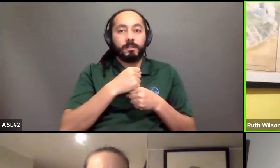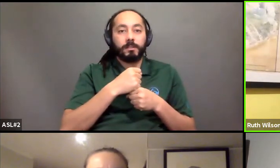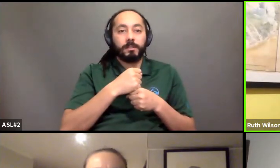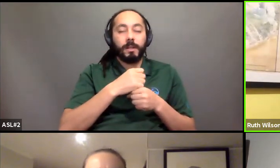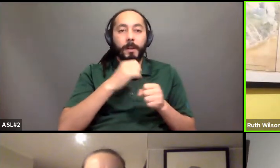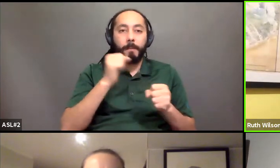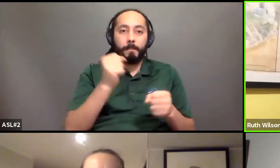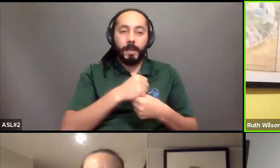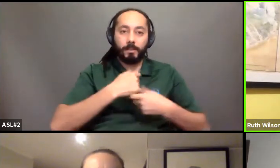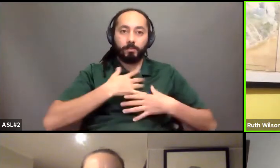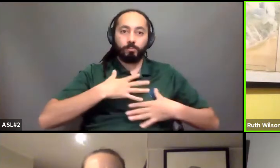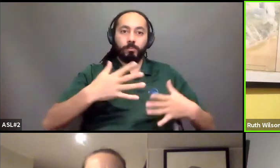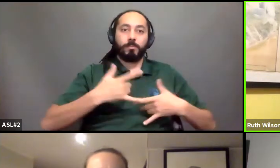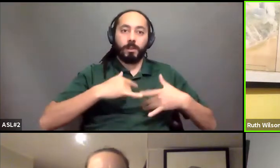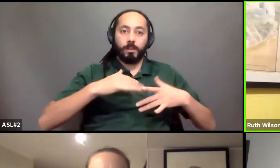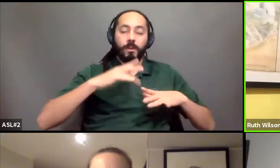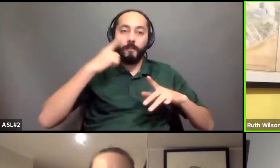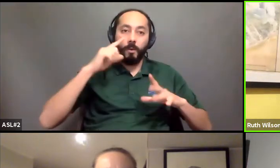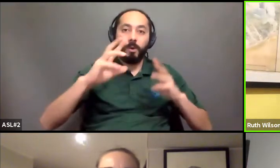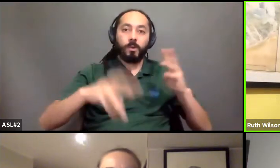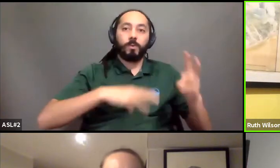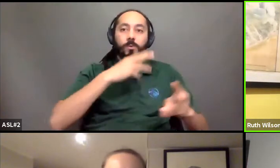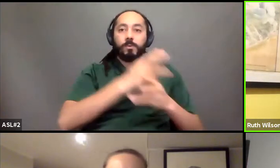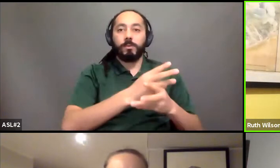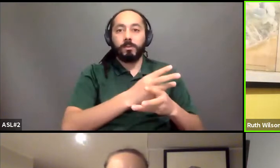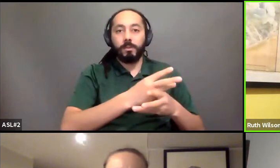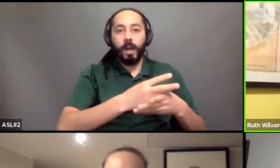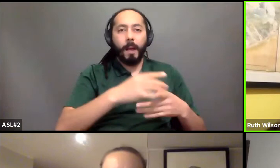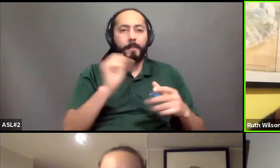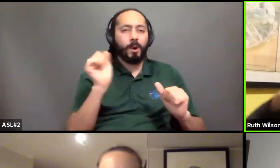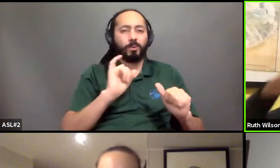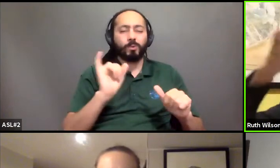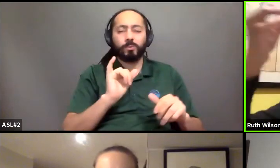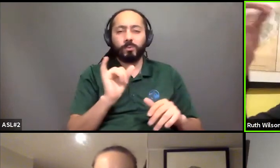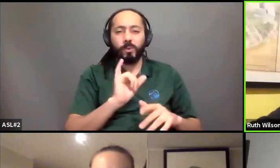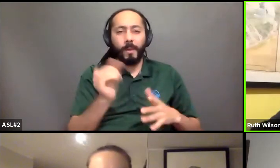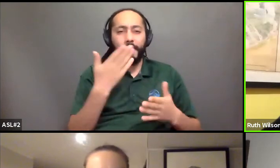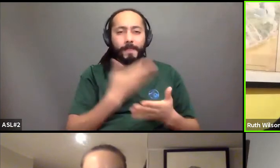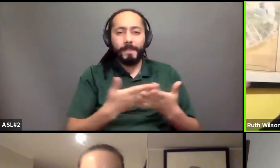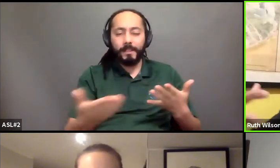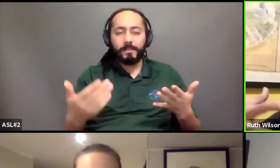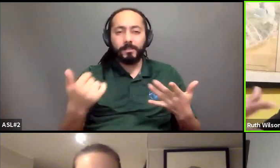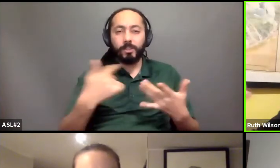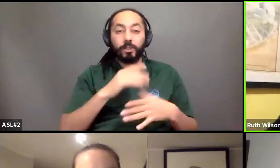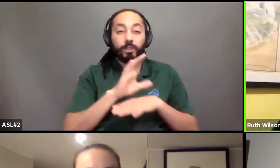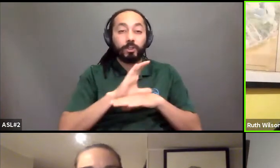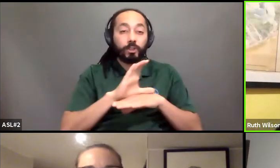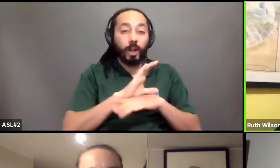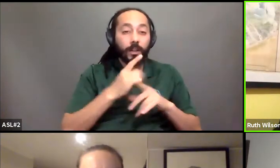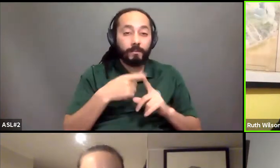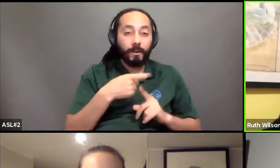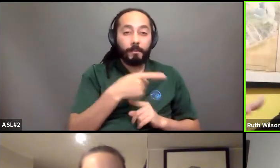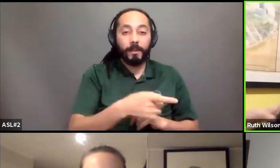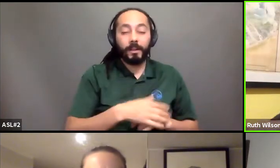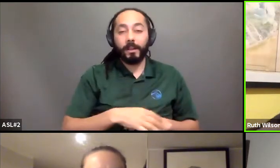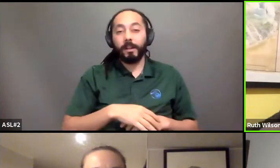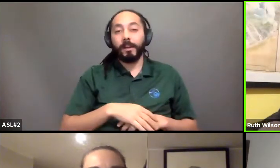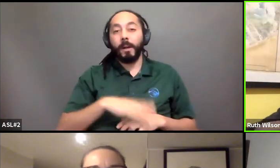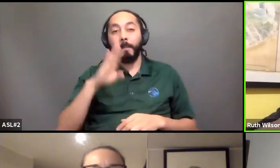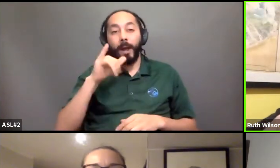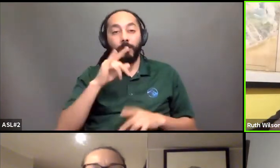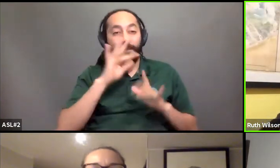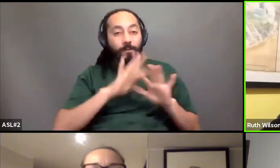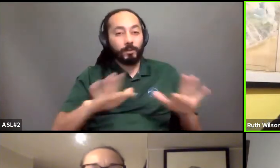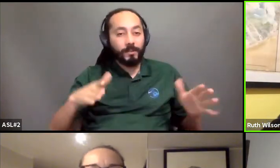world, whether it's, you know, where chocolate came from or where biodiversity still lingers. But it's also